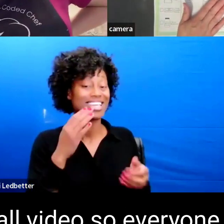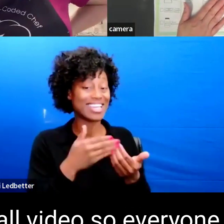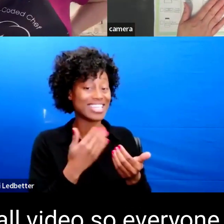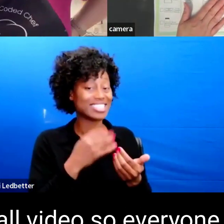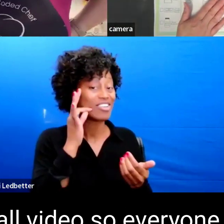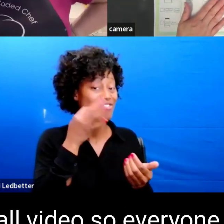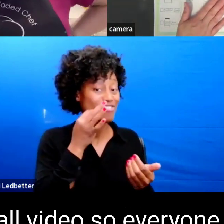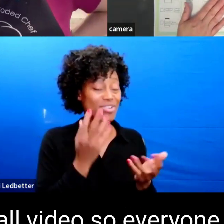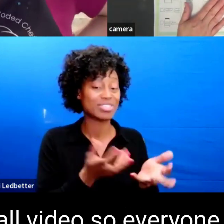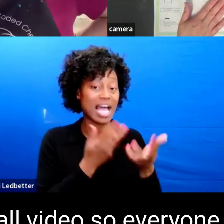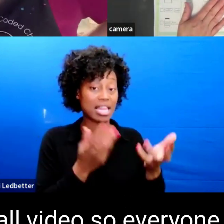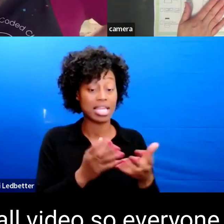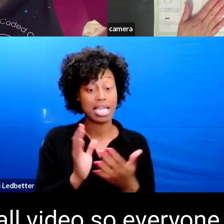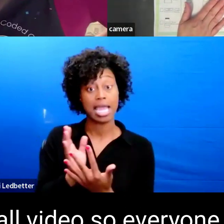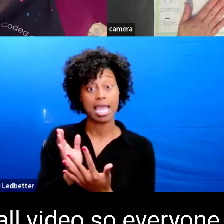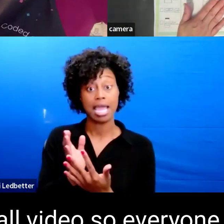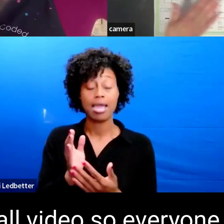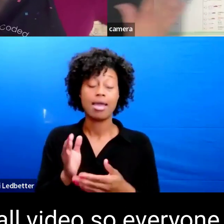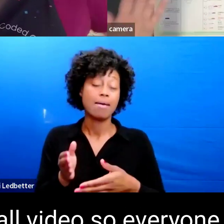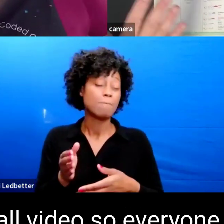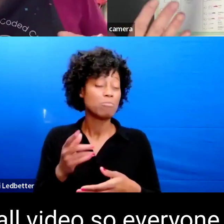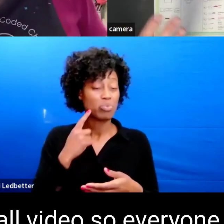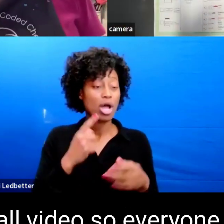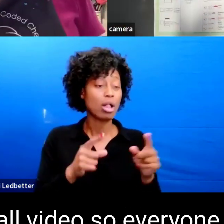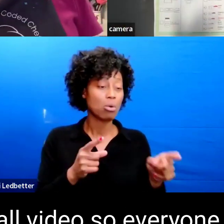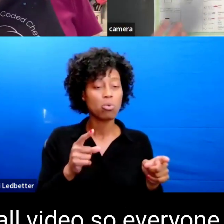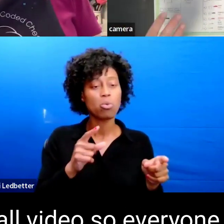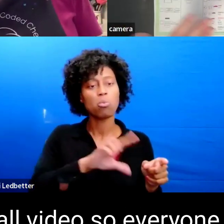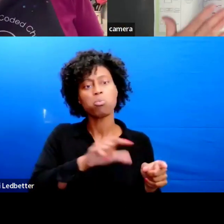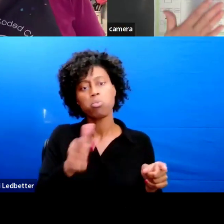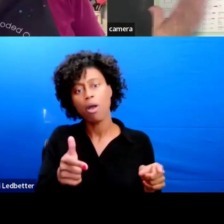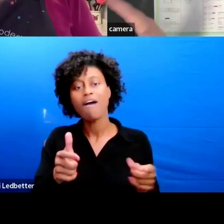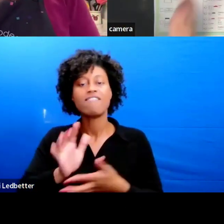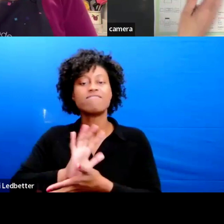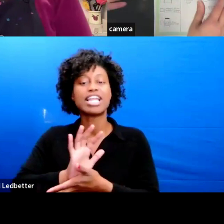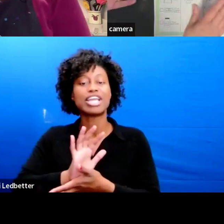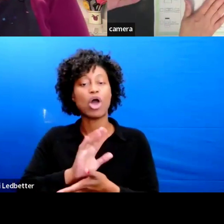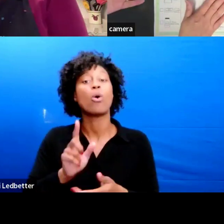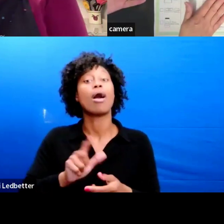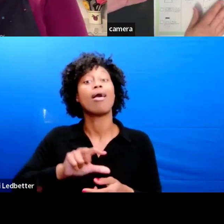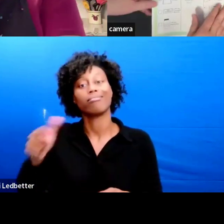small video so everyone can catch up and